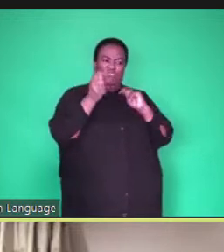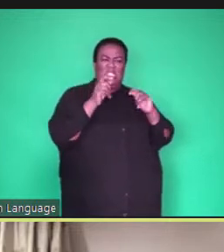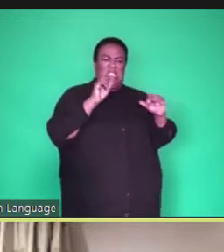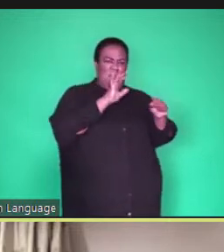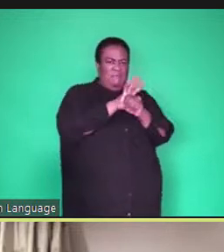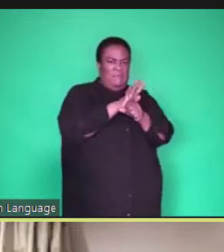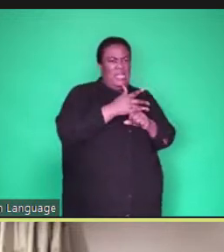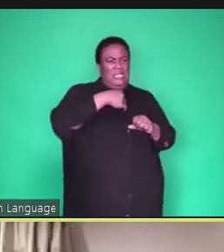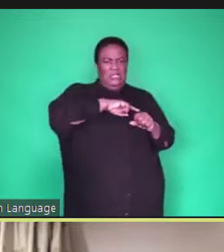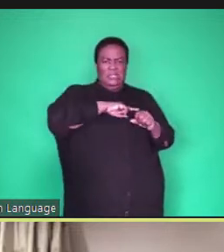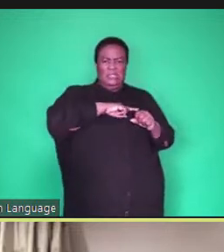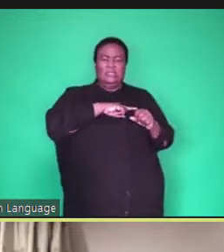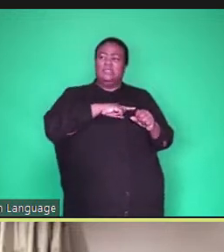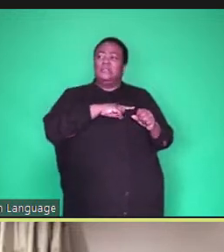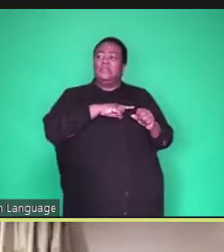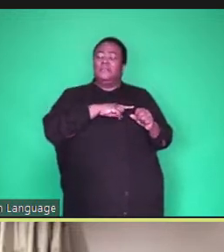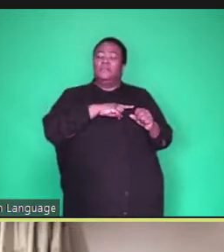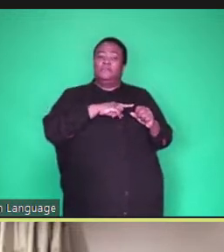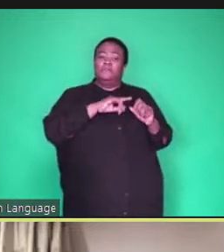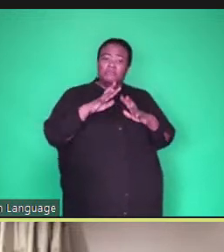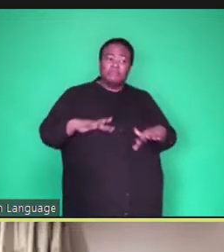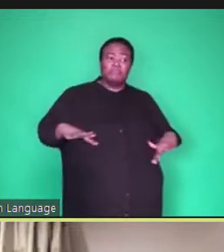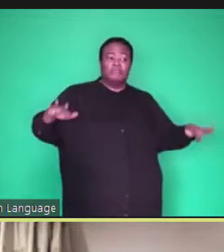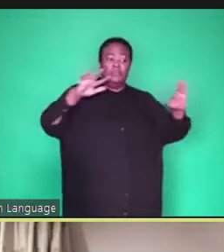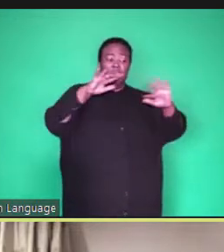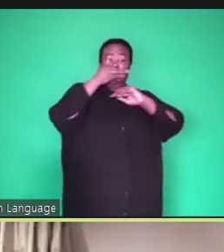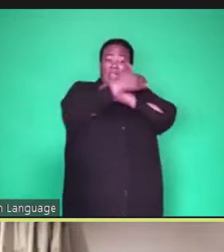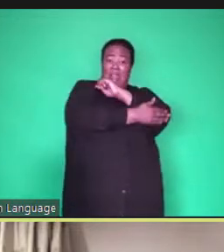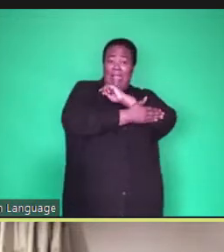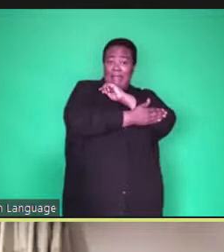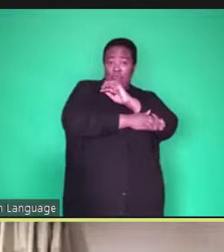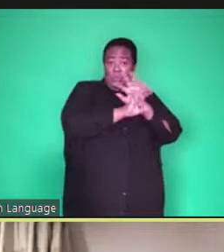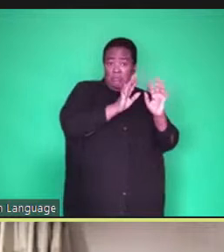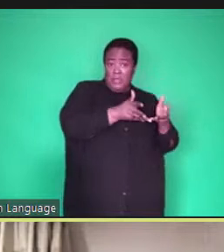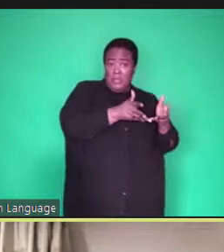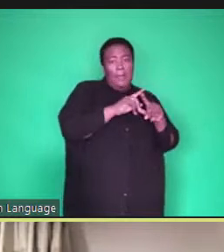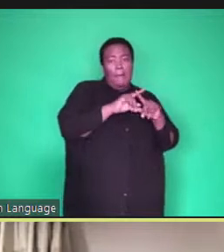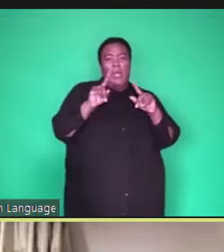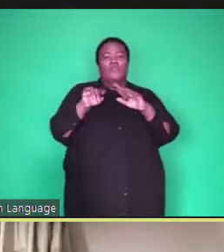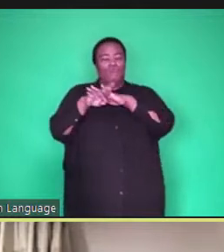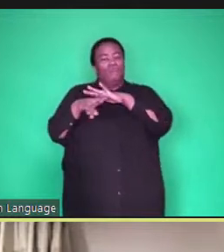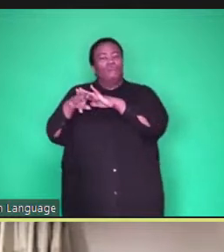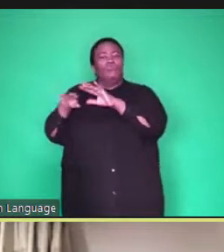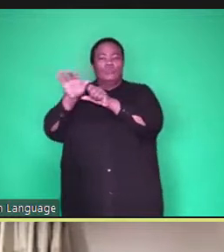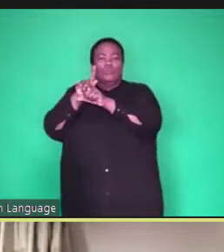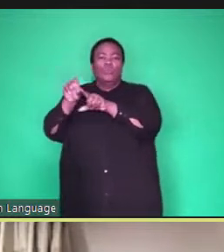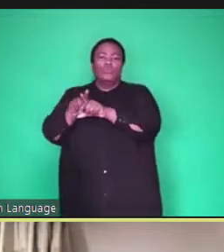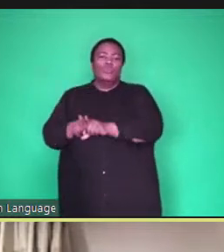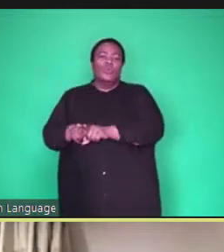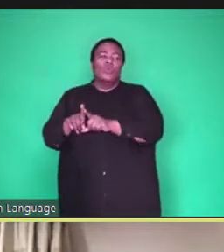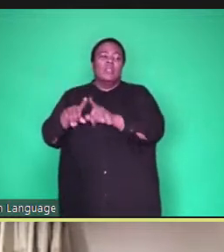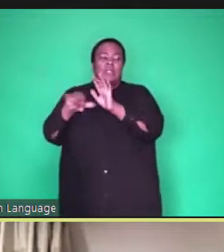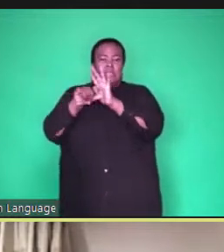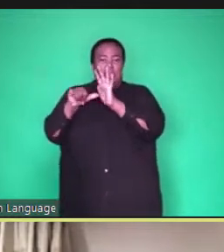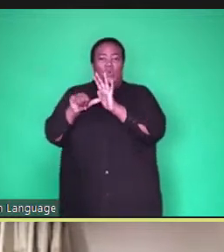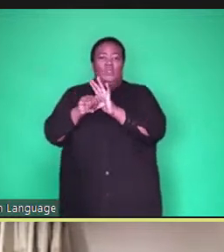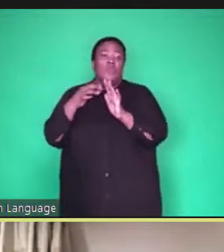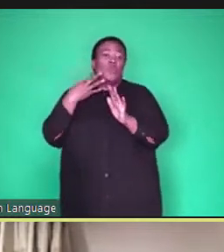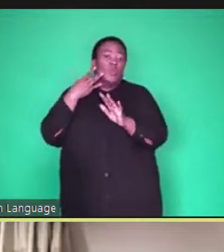are intensifying across not only the country, but the region, which is important when we talk about migration.